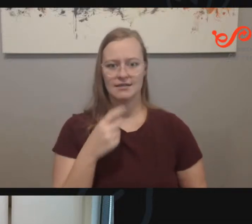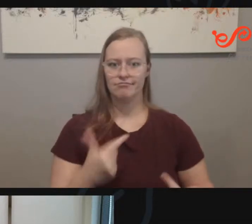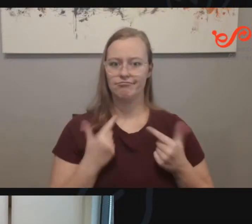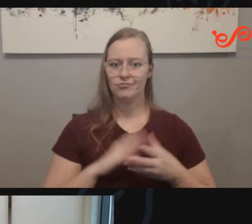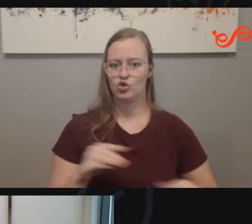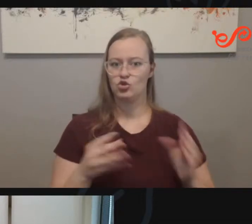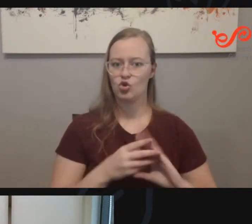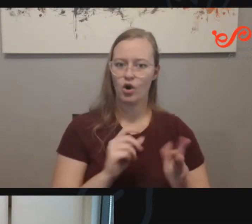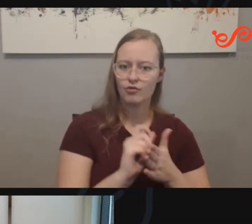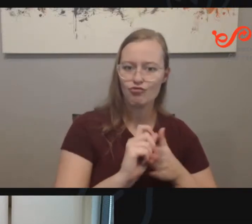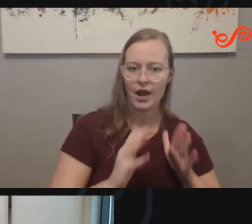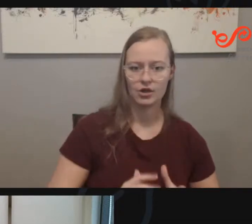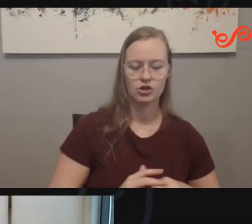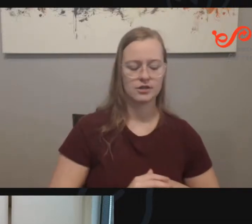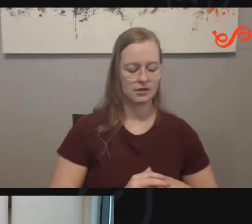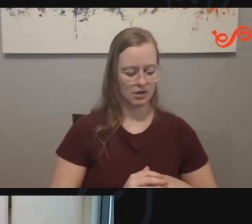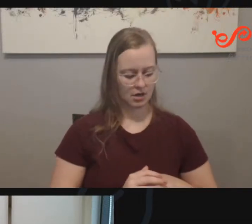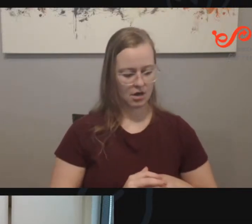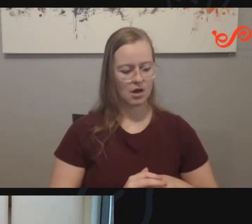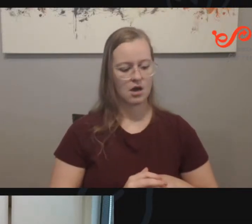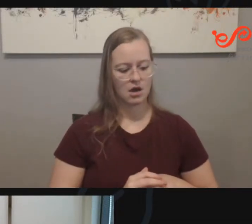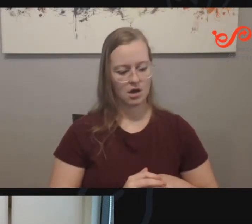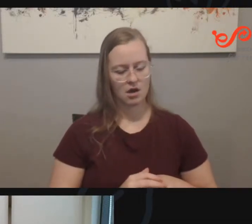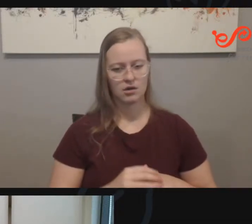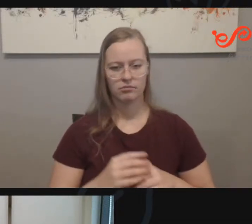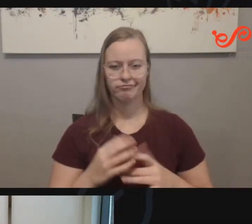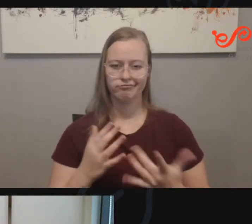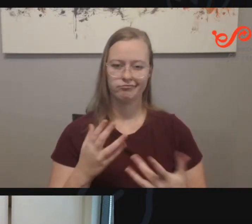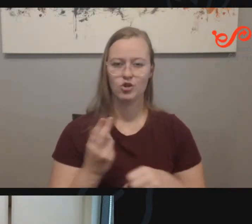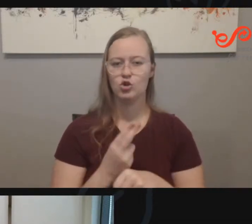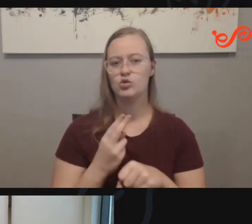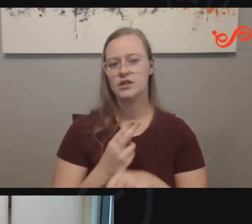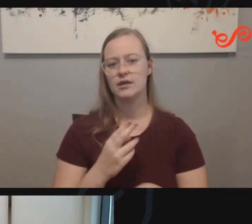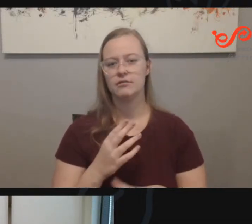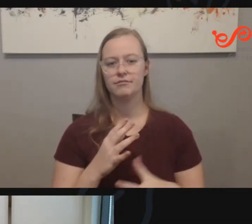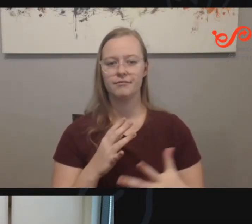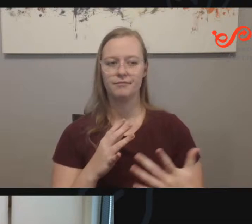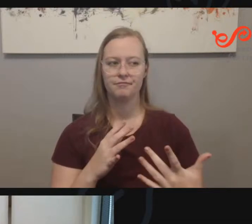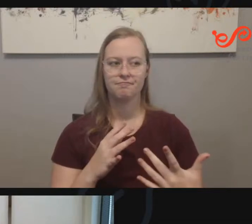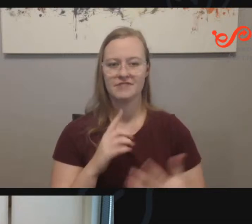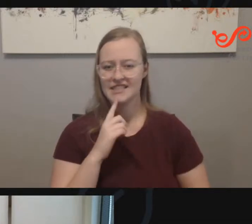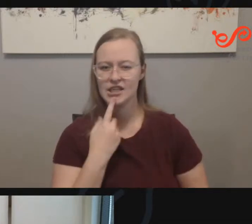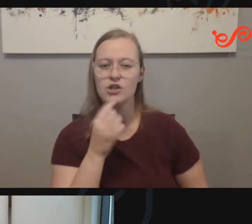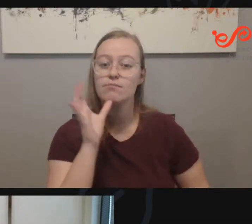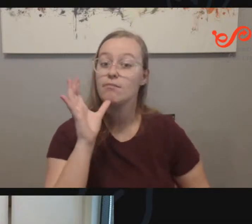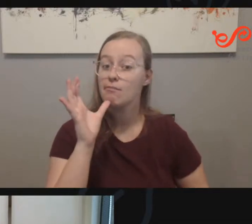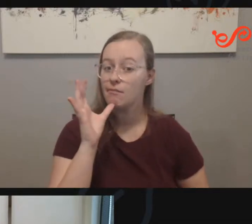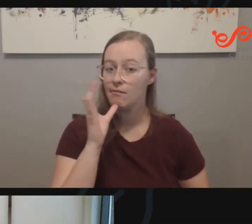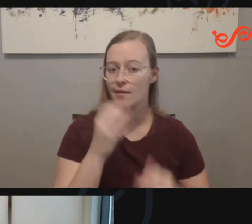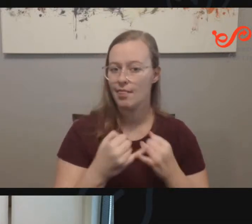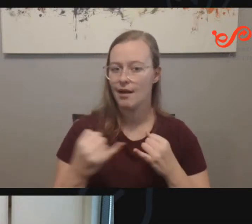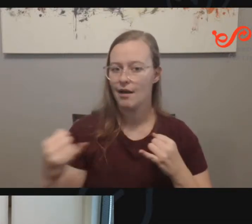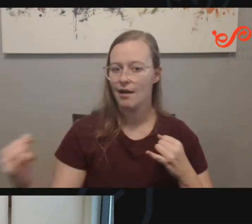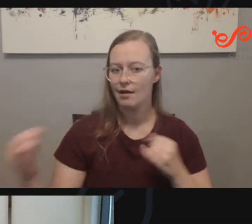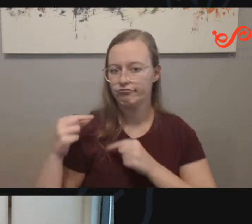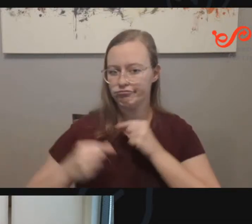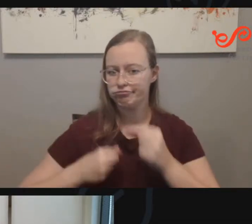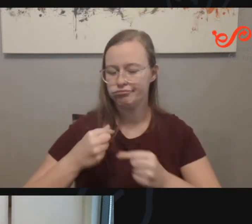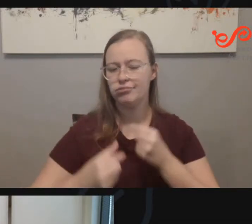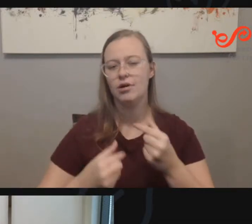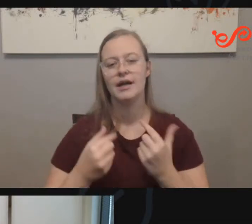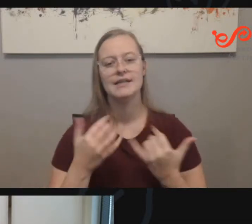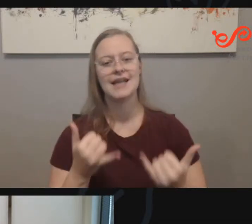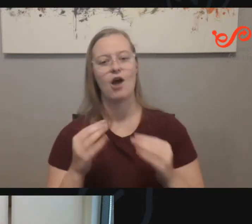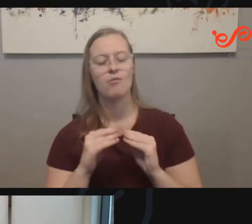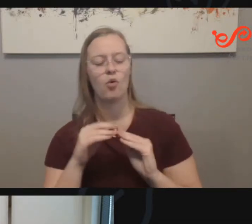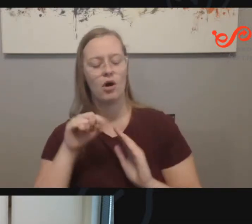the matriarchal line more seriously, thought more deeply about it. And to